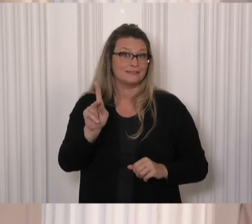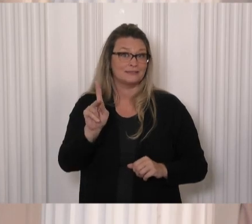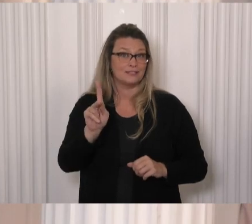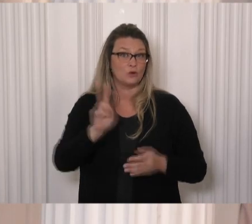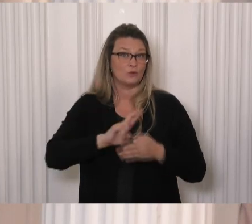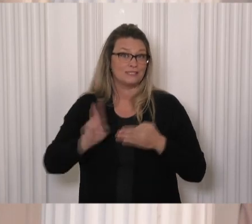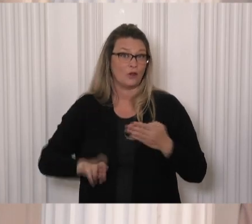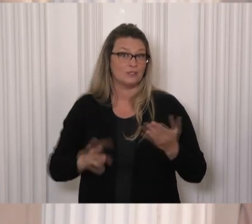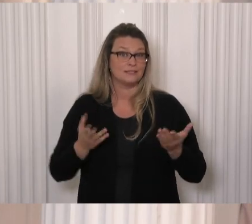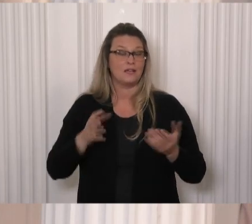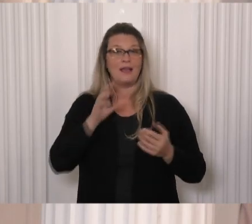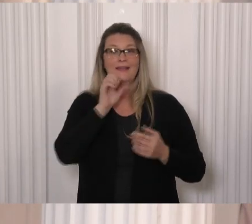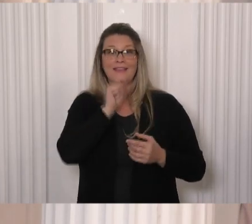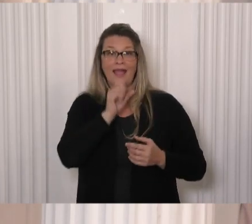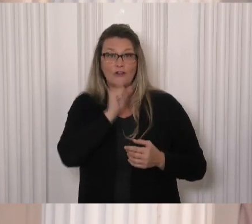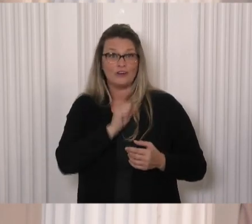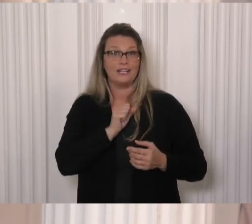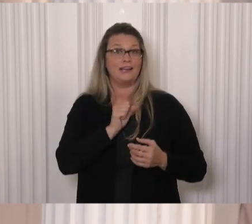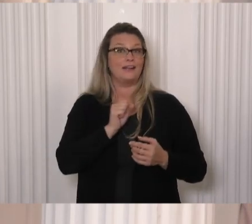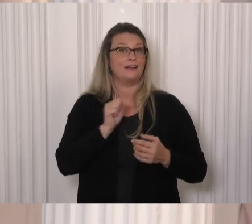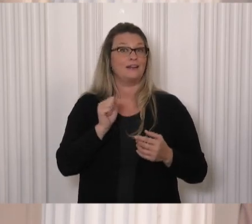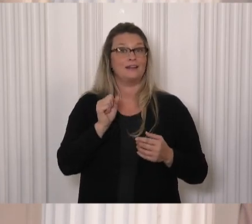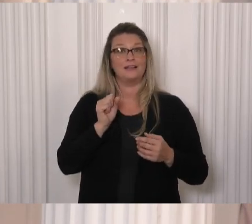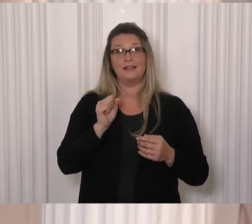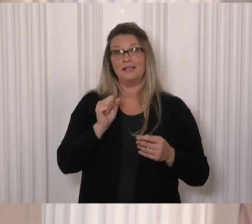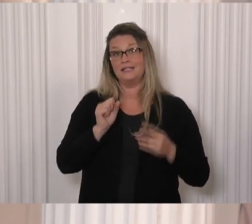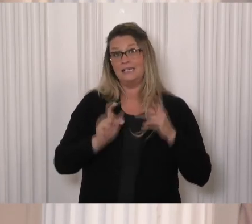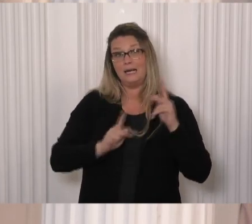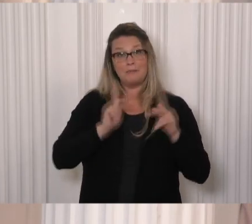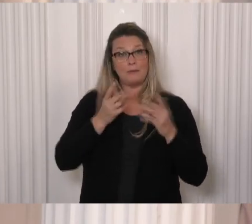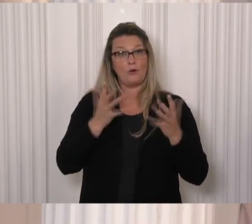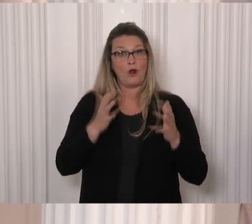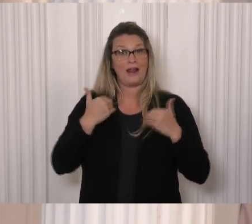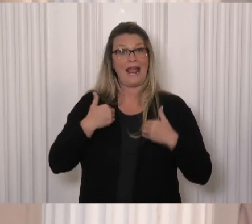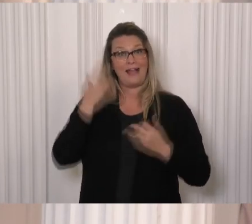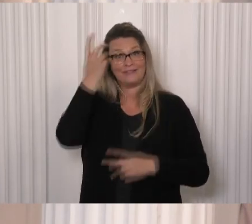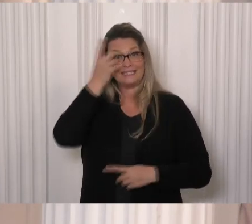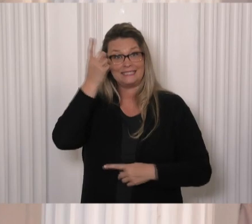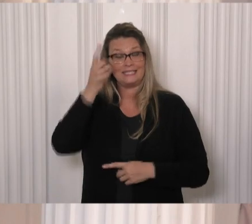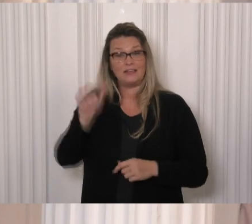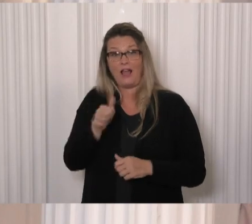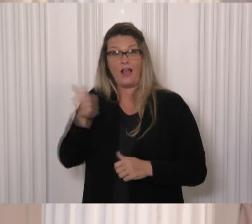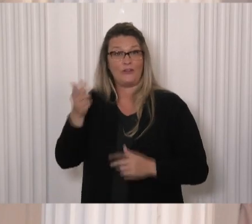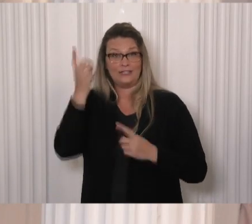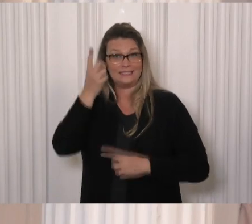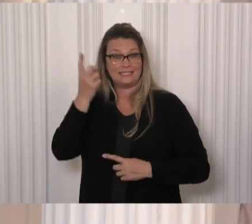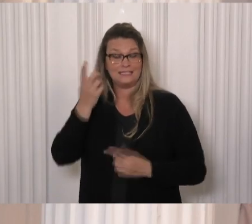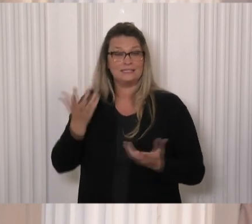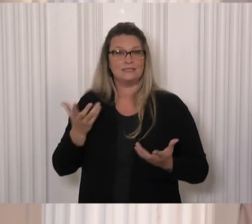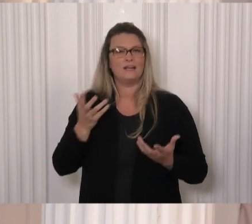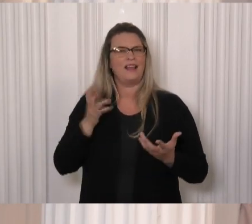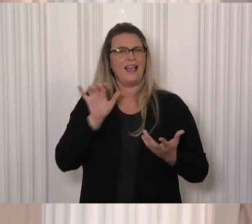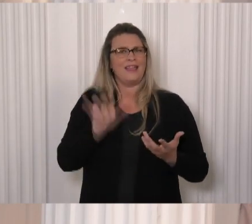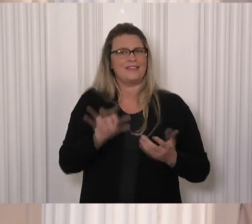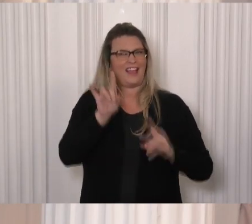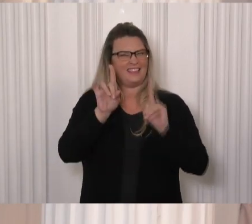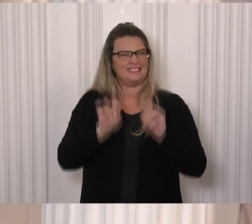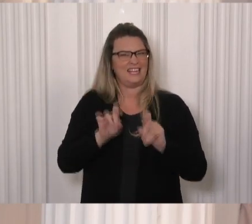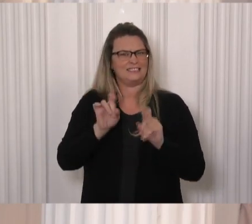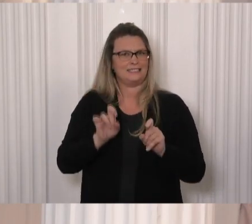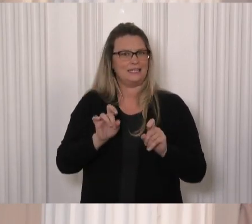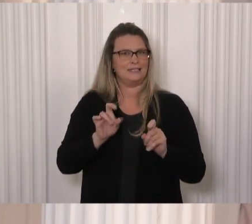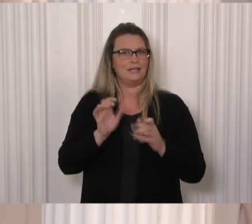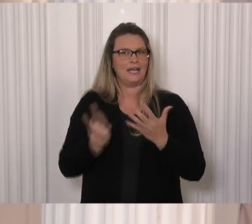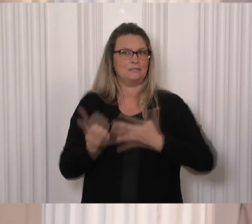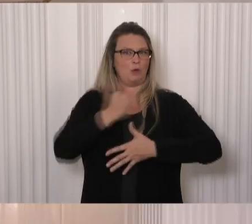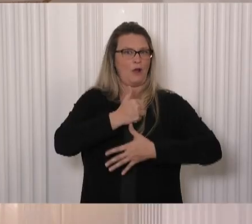our elderly, those underlying chronic diseases. Those are the folks we want to make sure that testing throughout the system gets